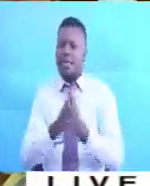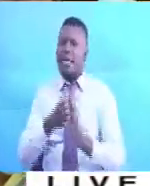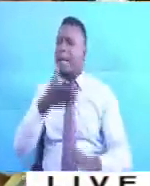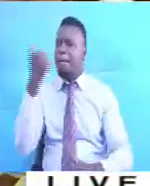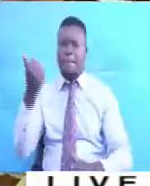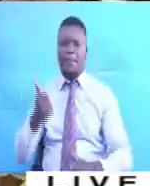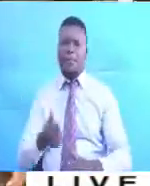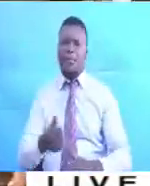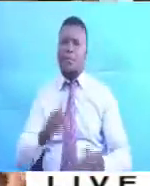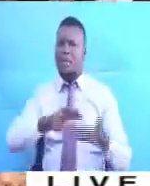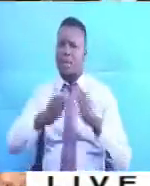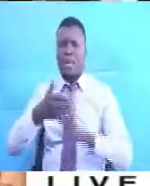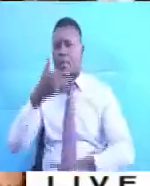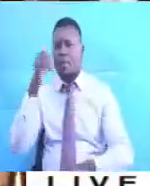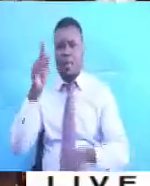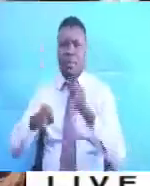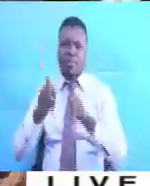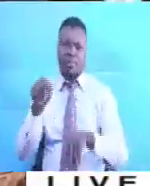citizens even when they leave.